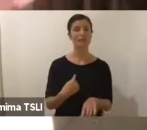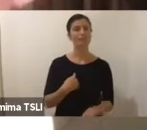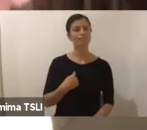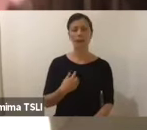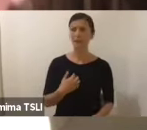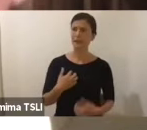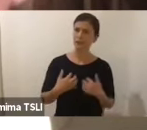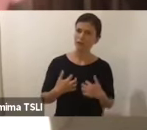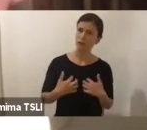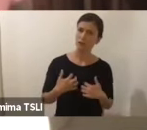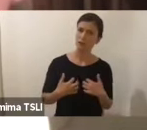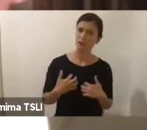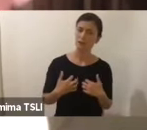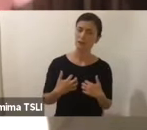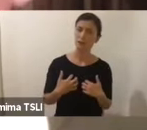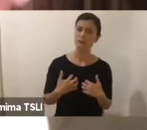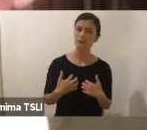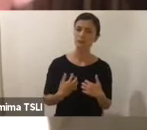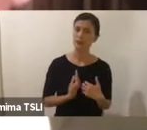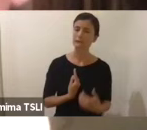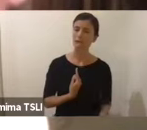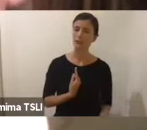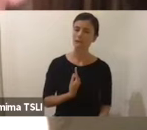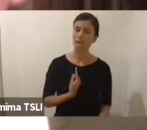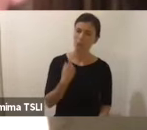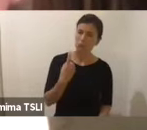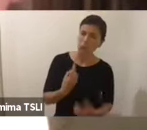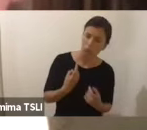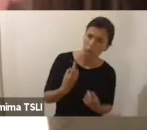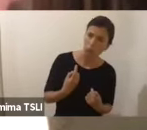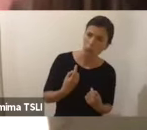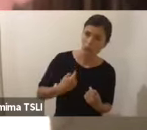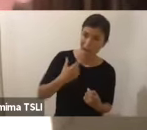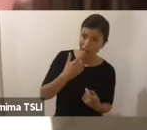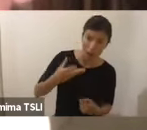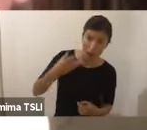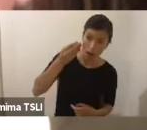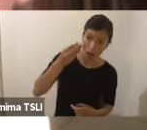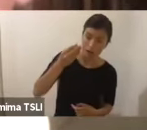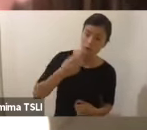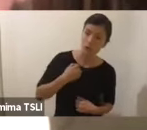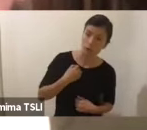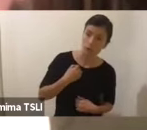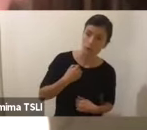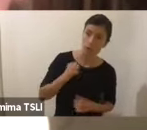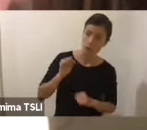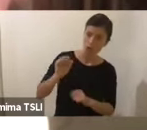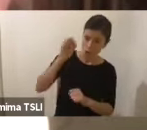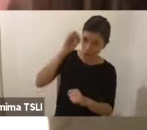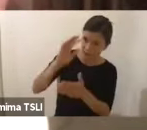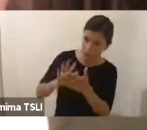interested and and wonder if i could learn something uh about my experience and about their experience